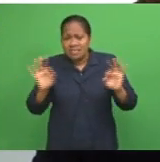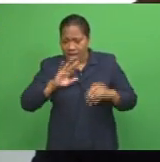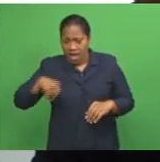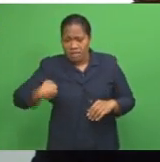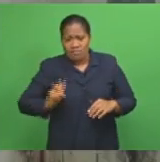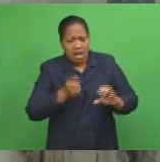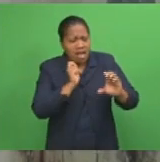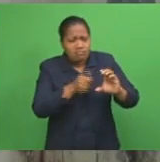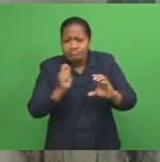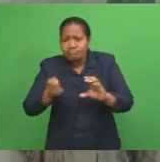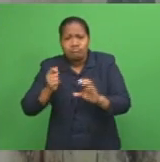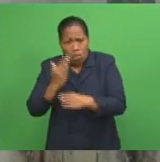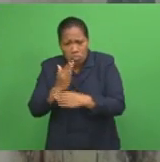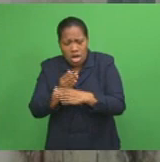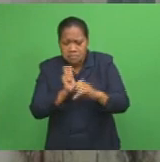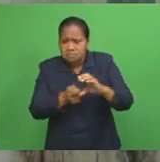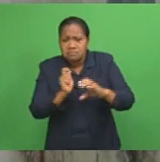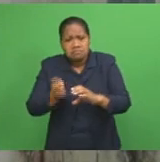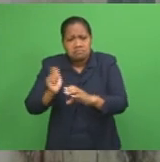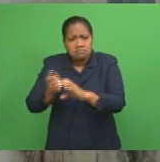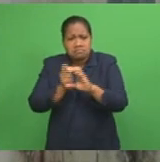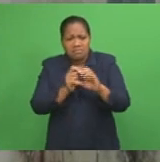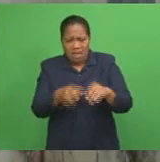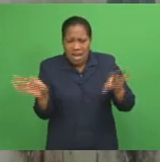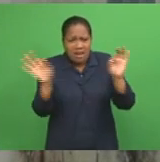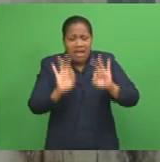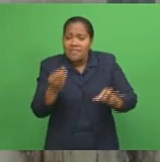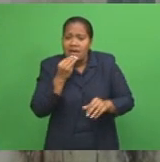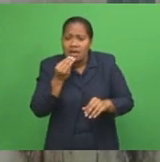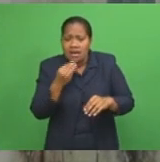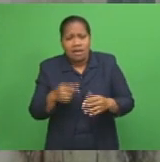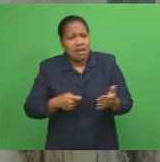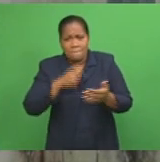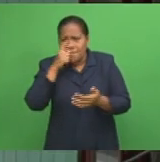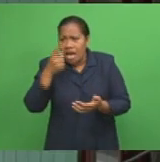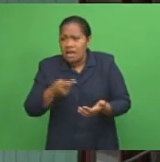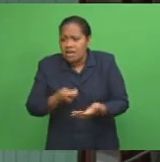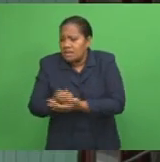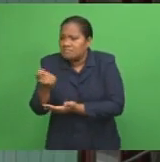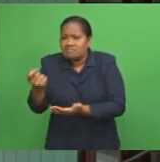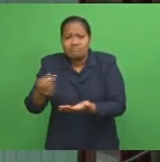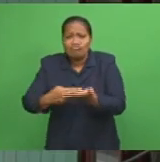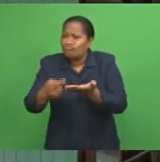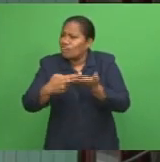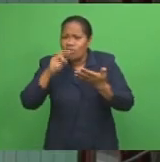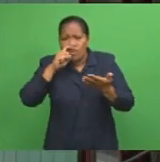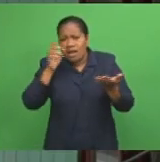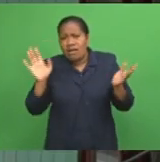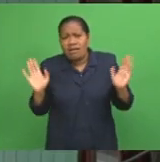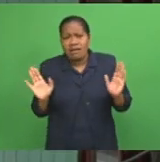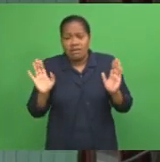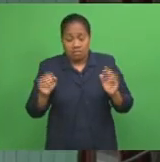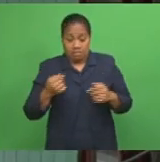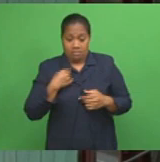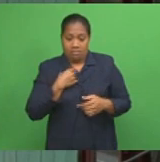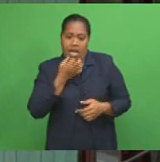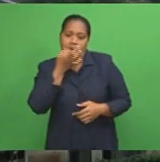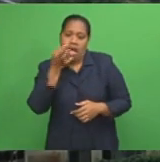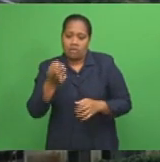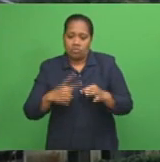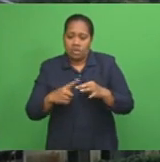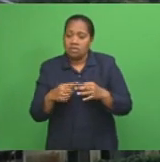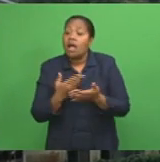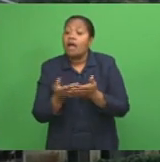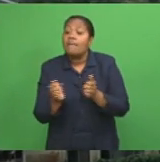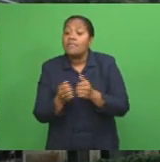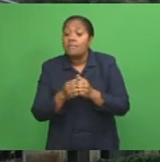carpenter and we don't have anything to eat and we can't pay our rent. I start asking the same basic questions. How many people in your household? What were